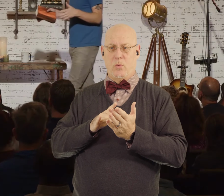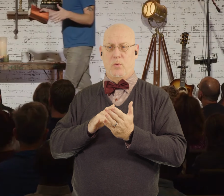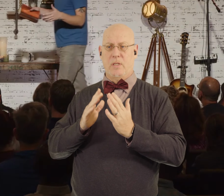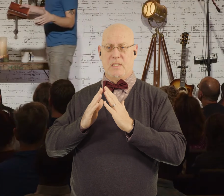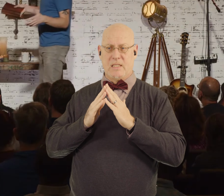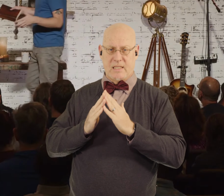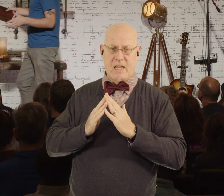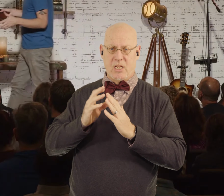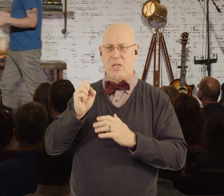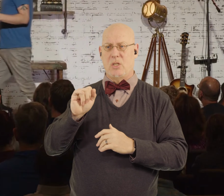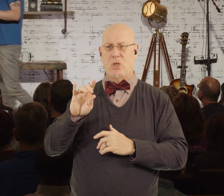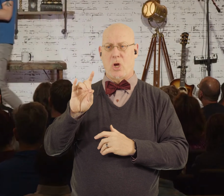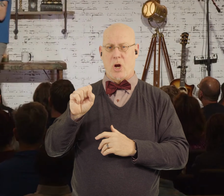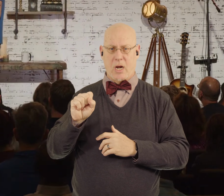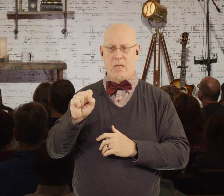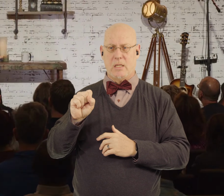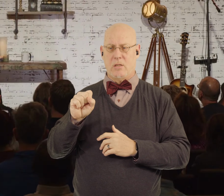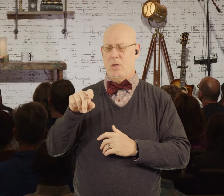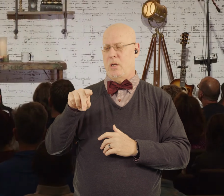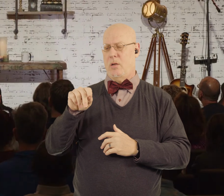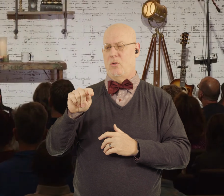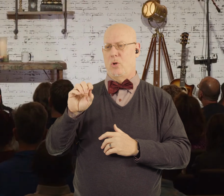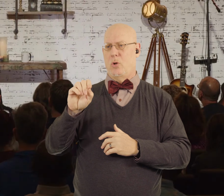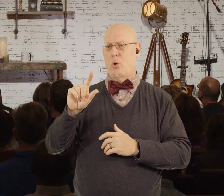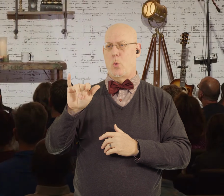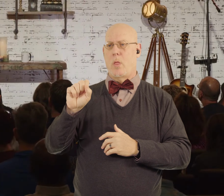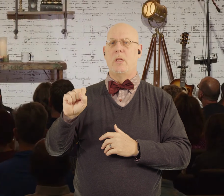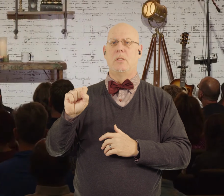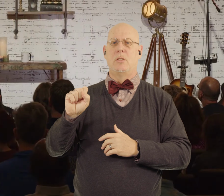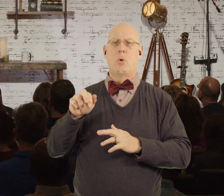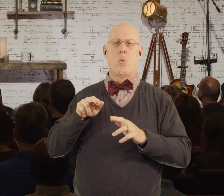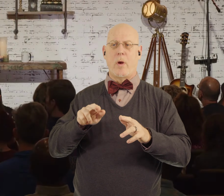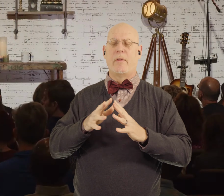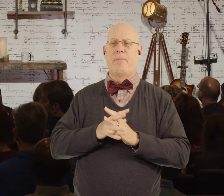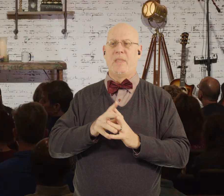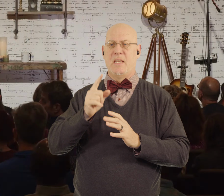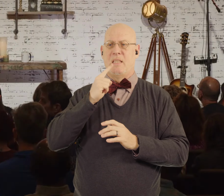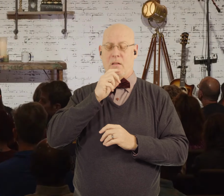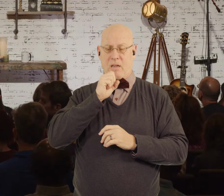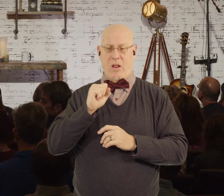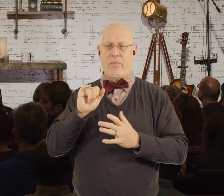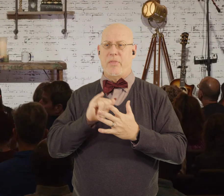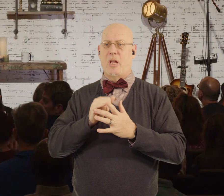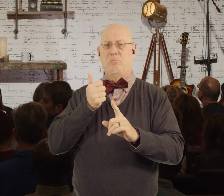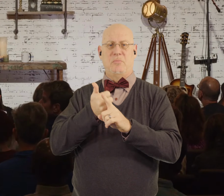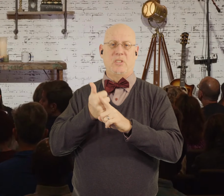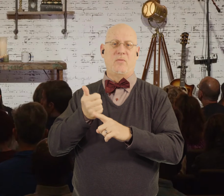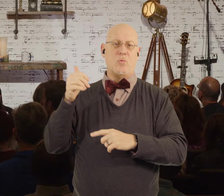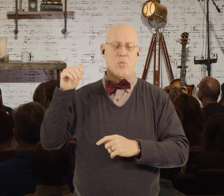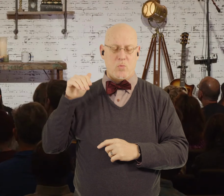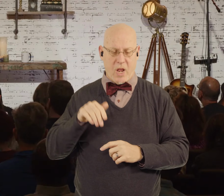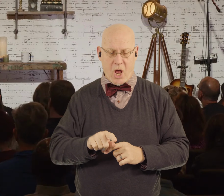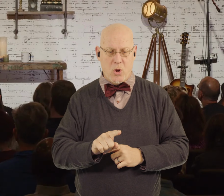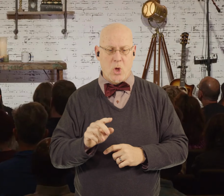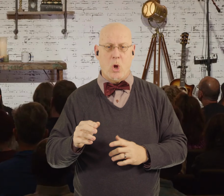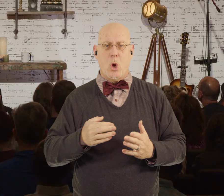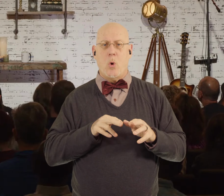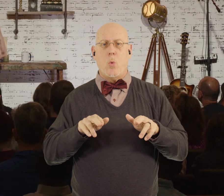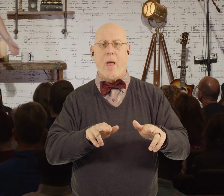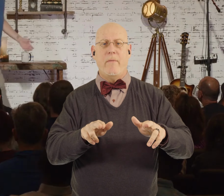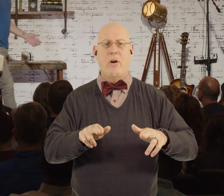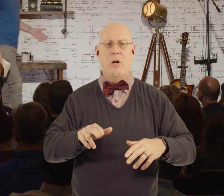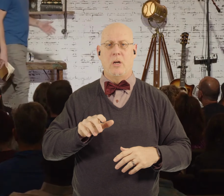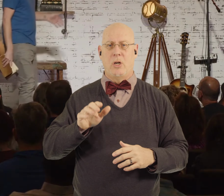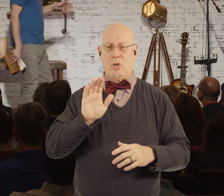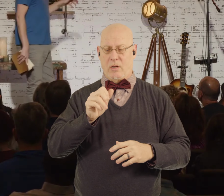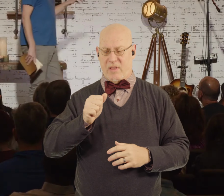right through the center of the city of Sardis was the Pactolus River. And it was said in antiquity that you could go down to the